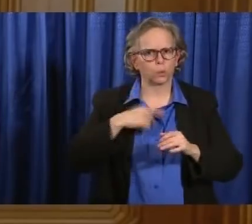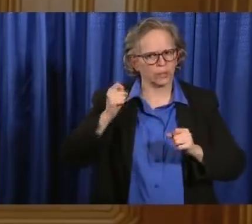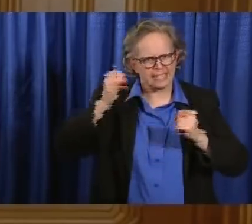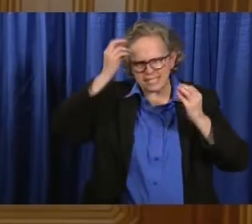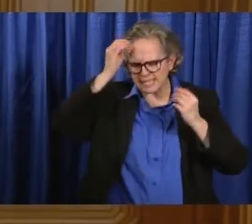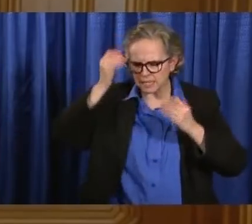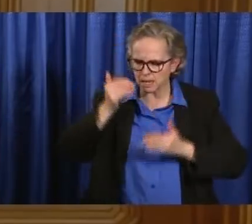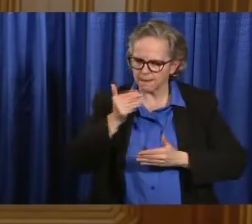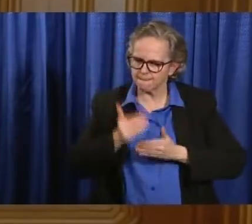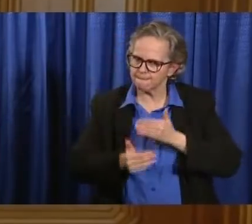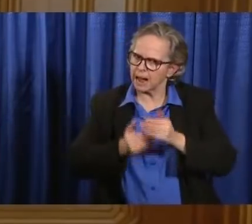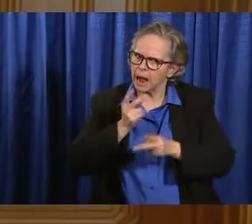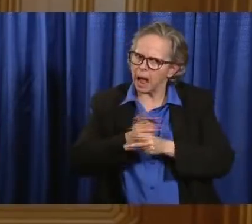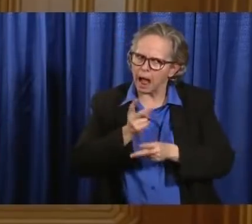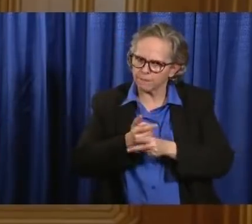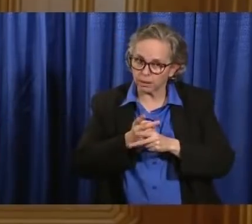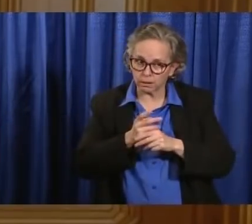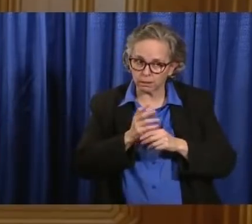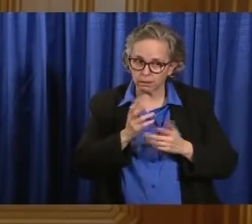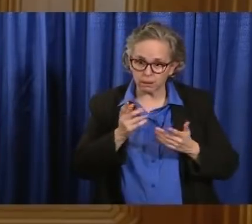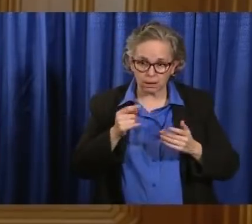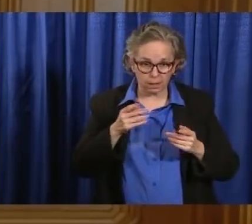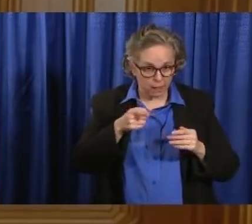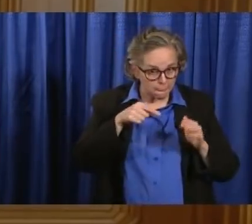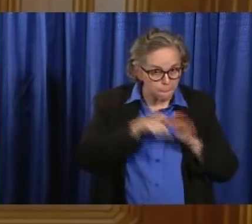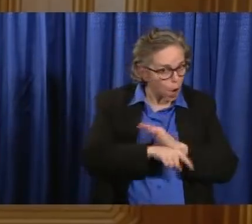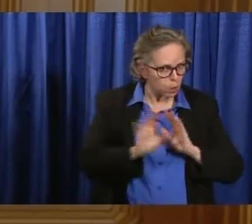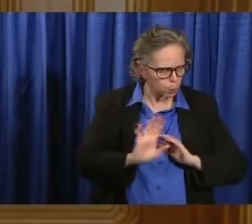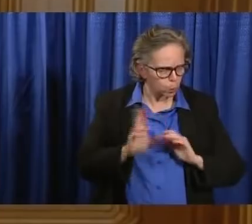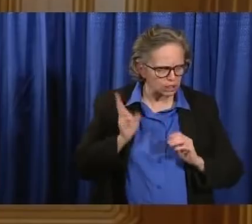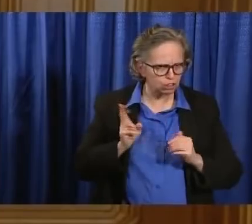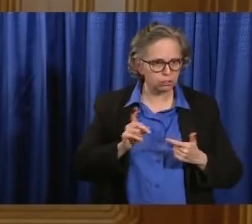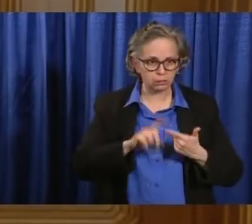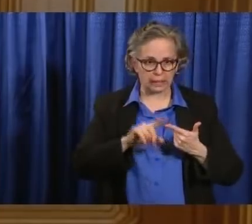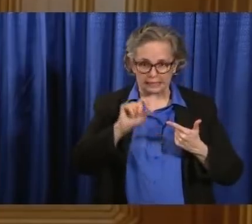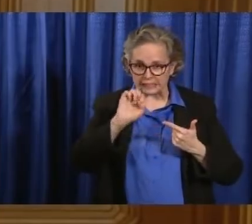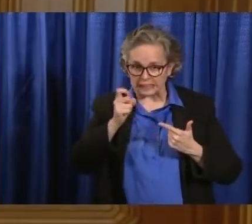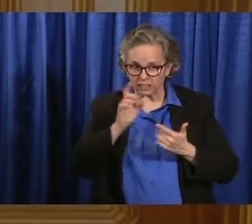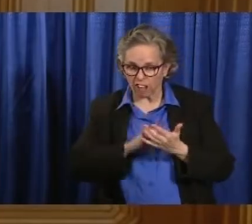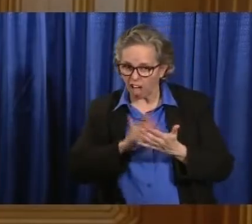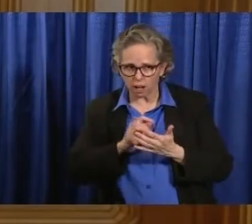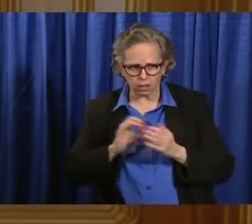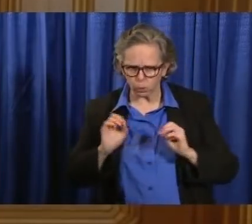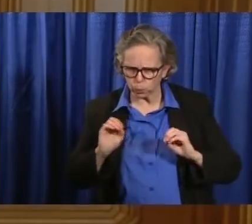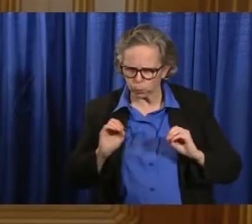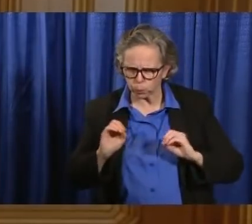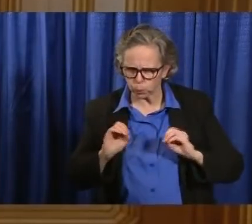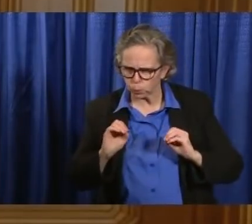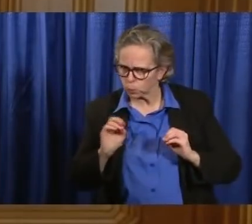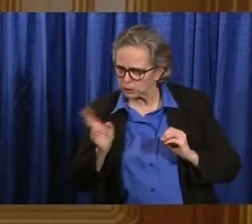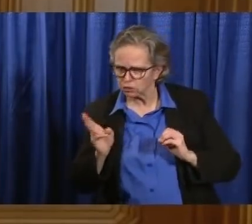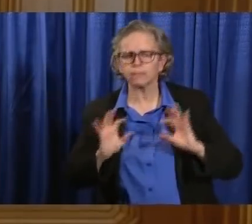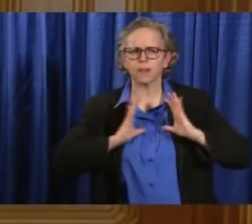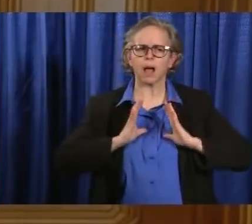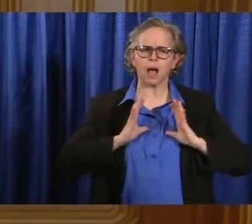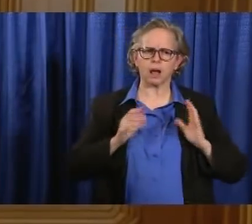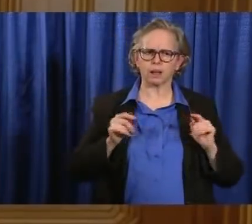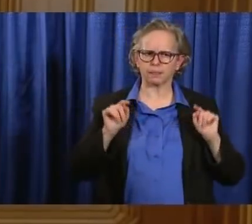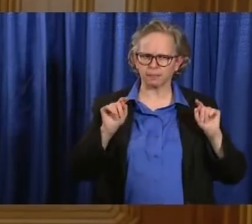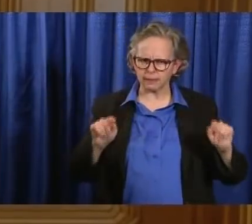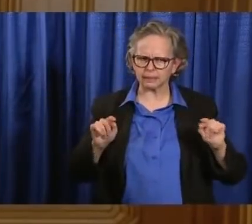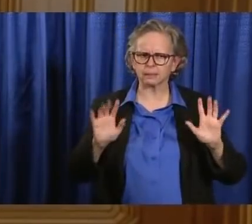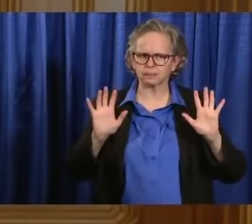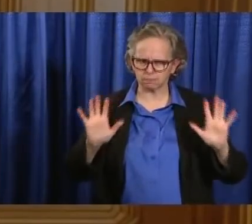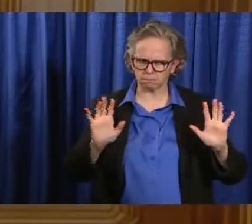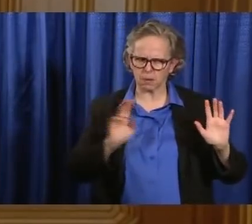who's a murderer. Not going to release a long list of different crimes. But these individuals it